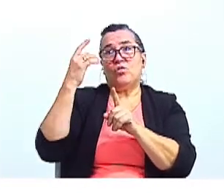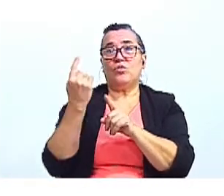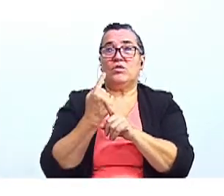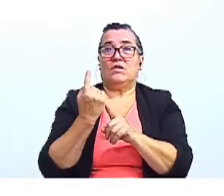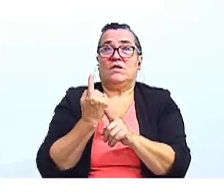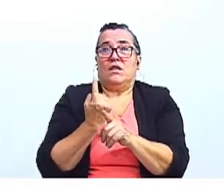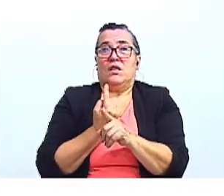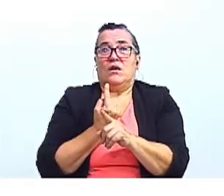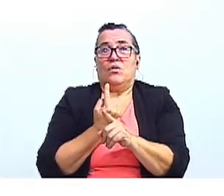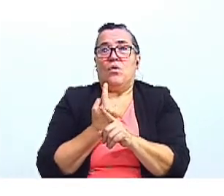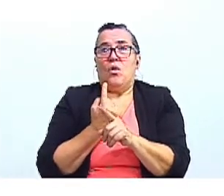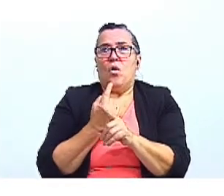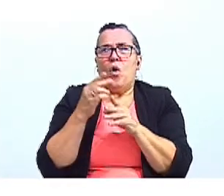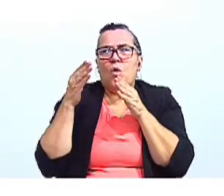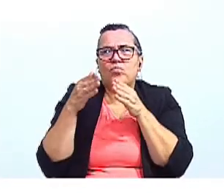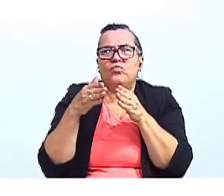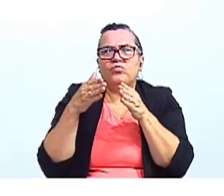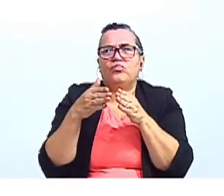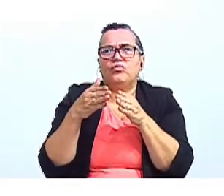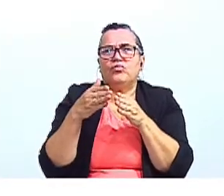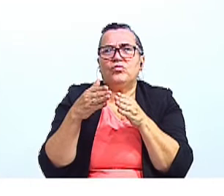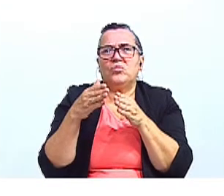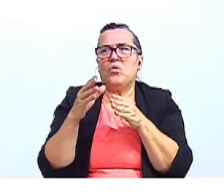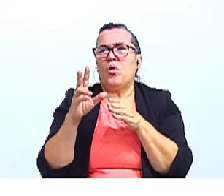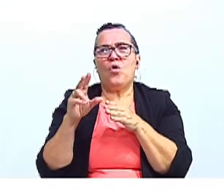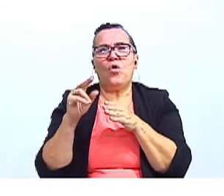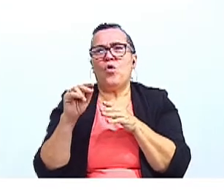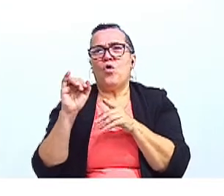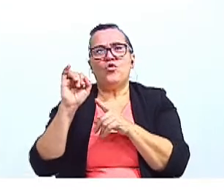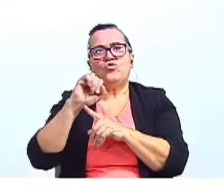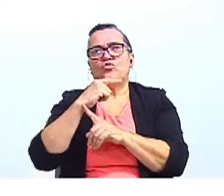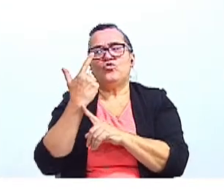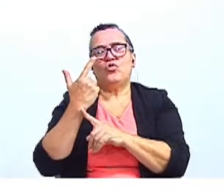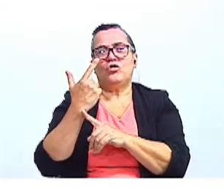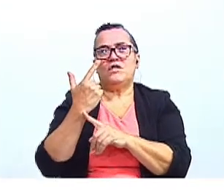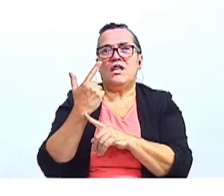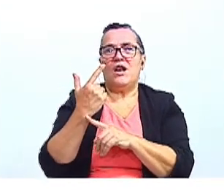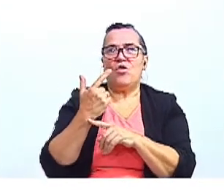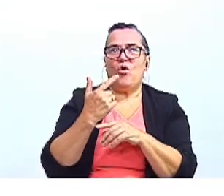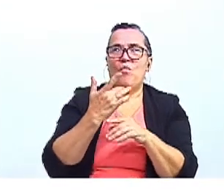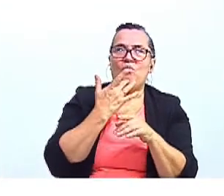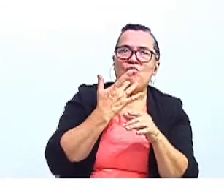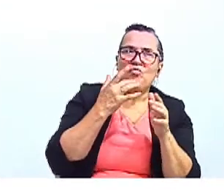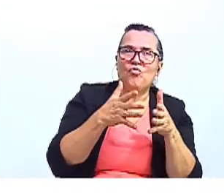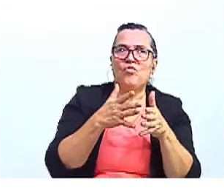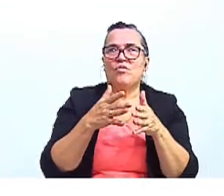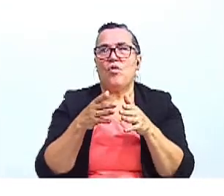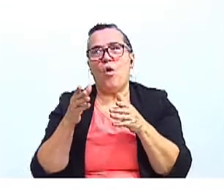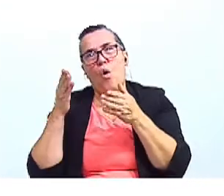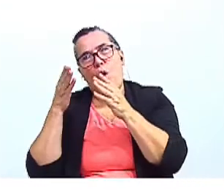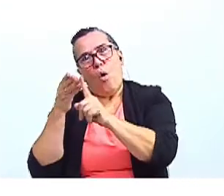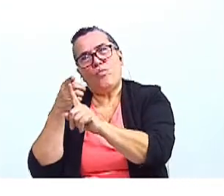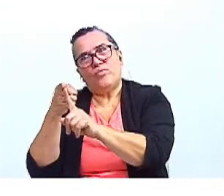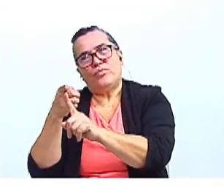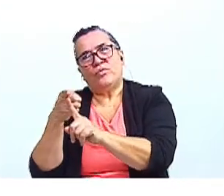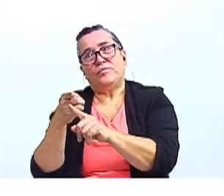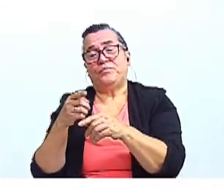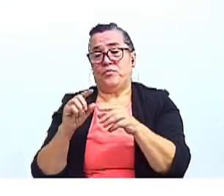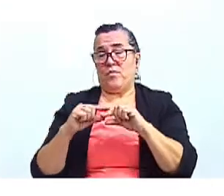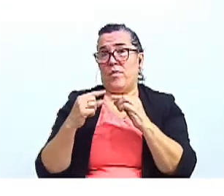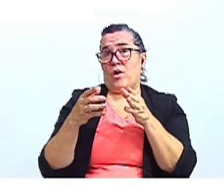people obsessed with a non-social hobby or pursuit. And a group of people